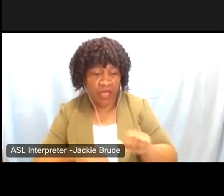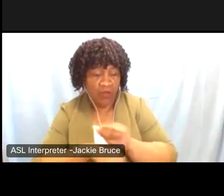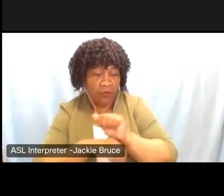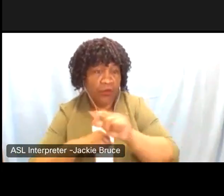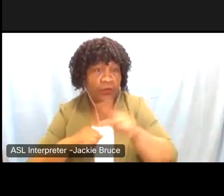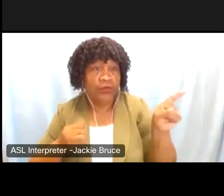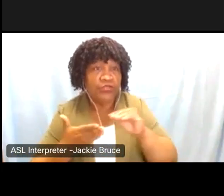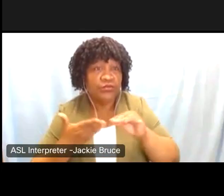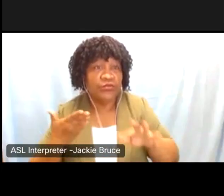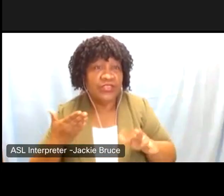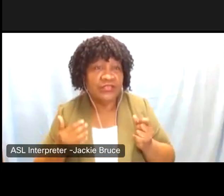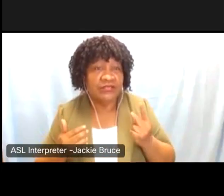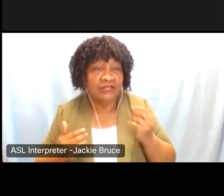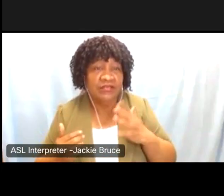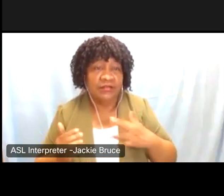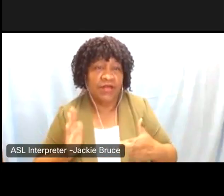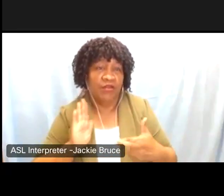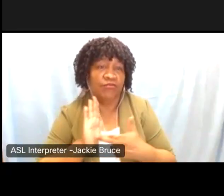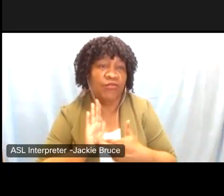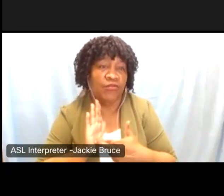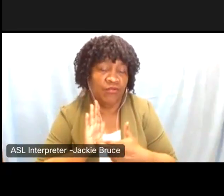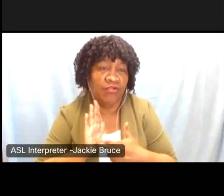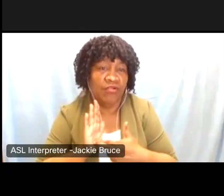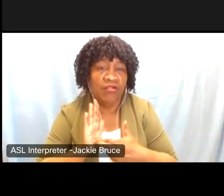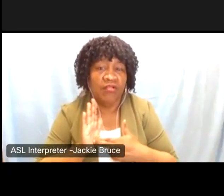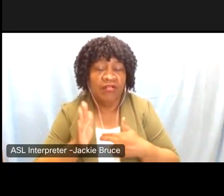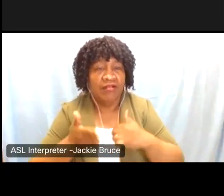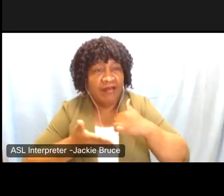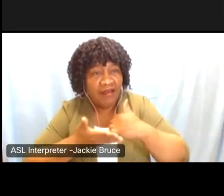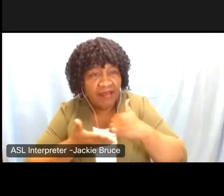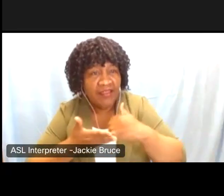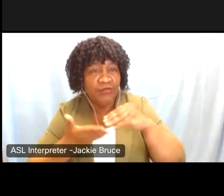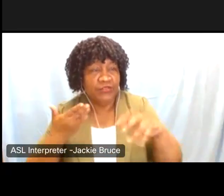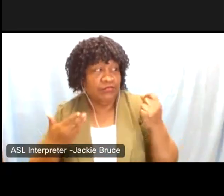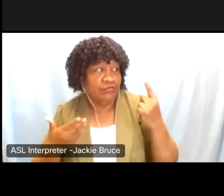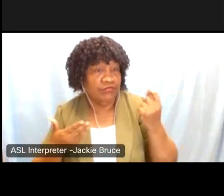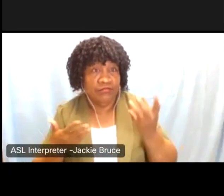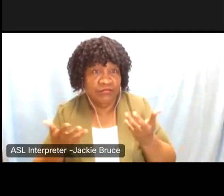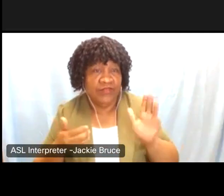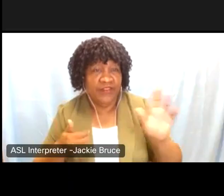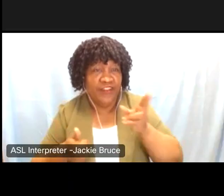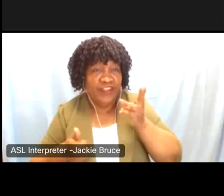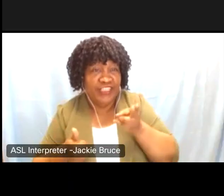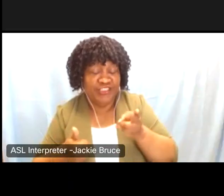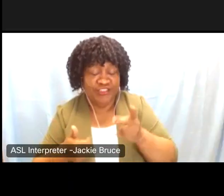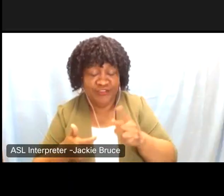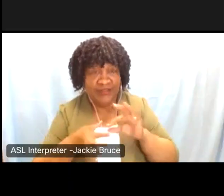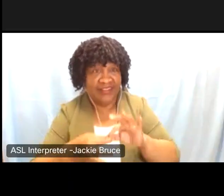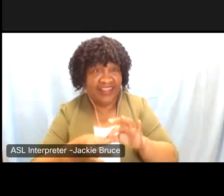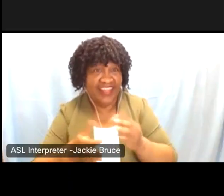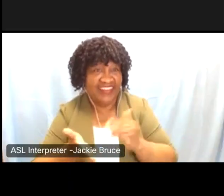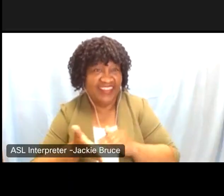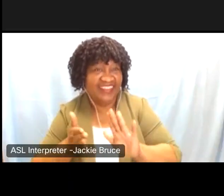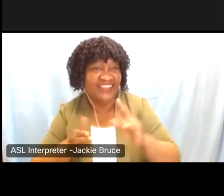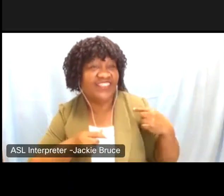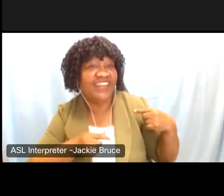role in helping them understand their history, reconnect to their